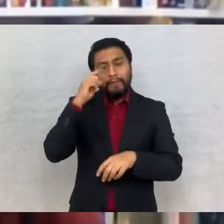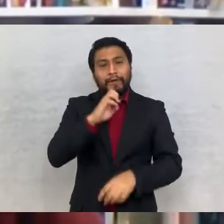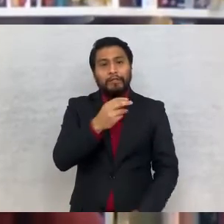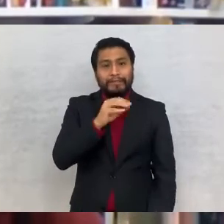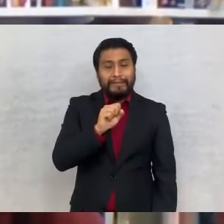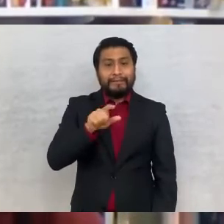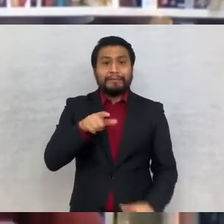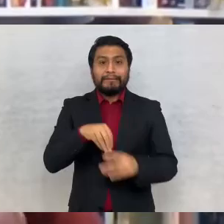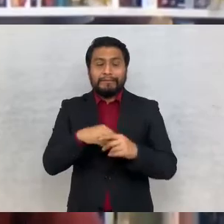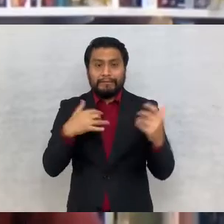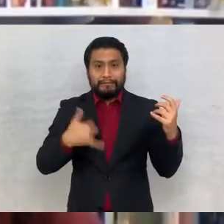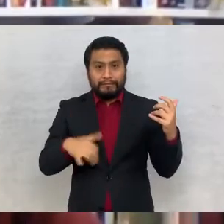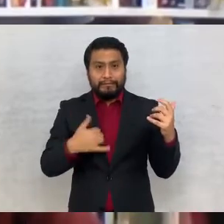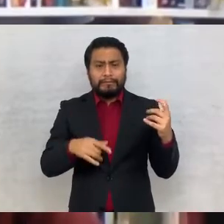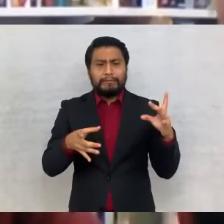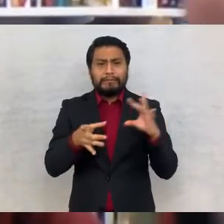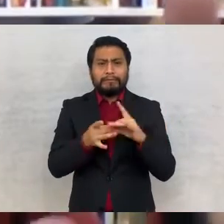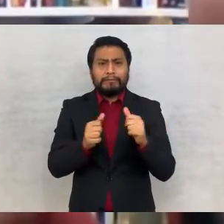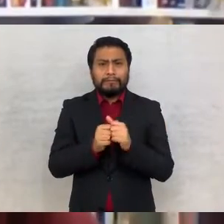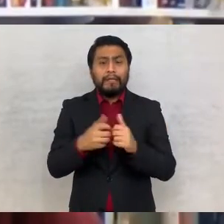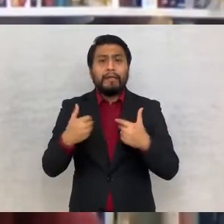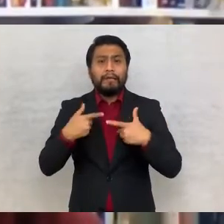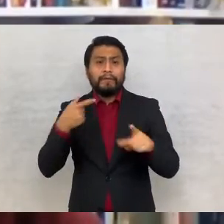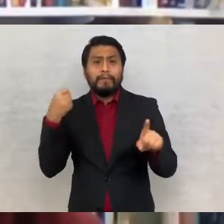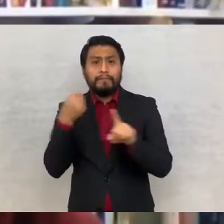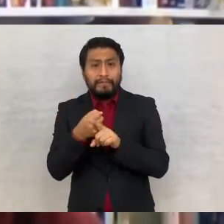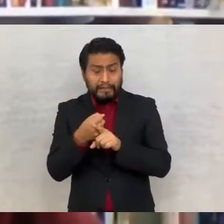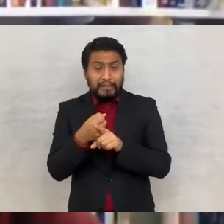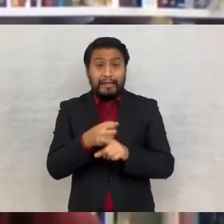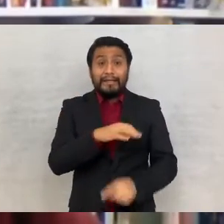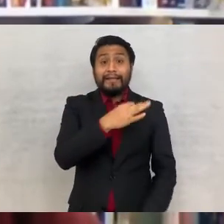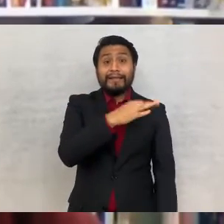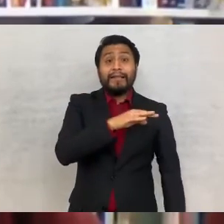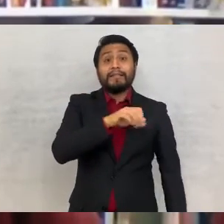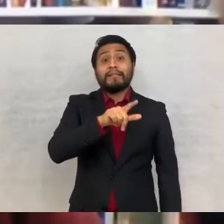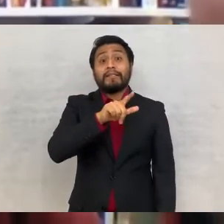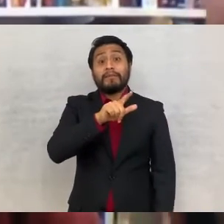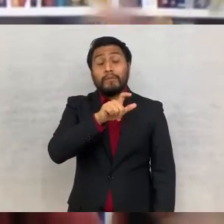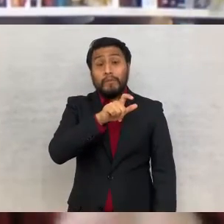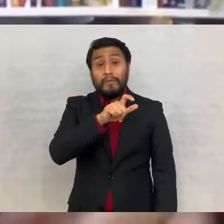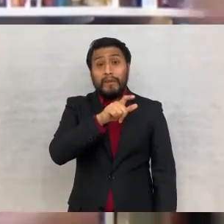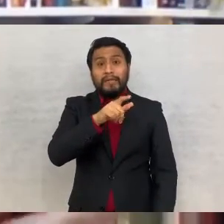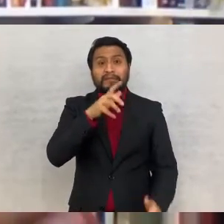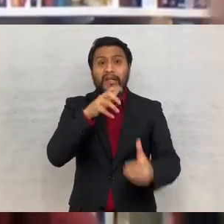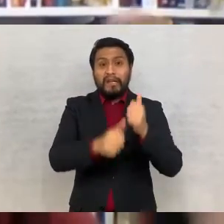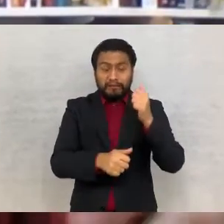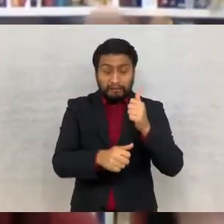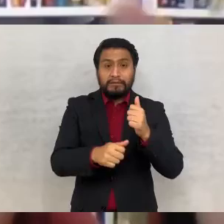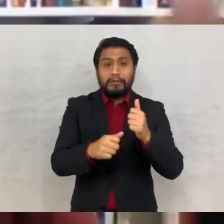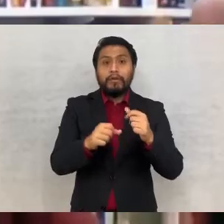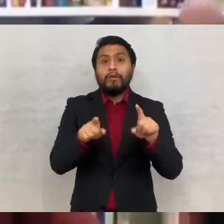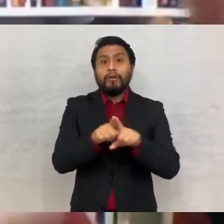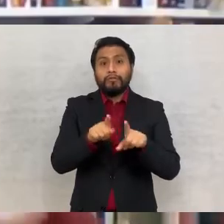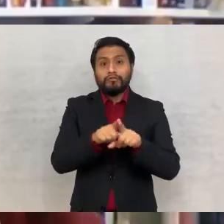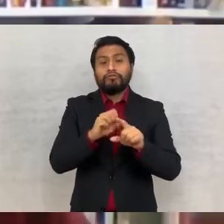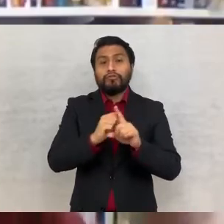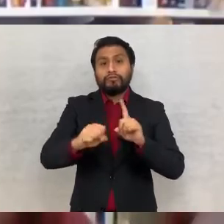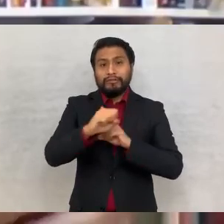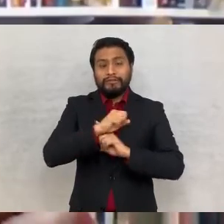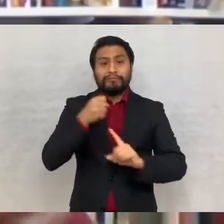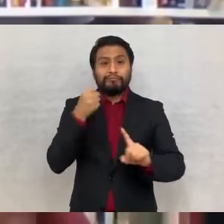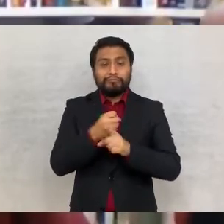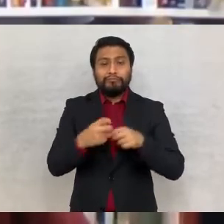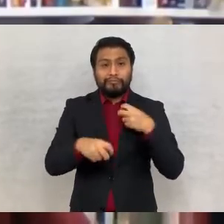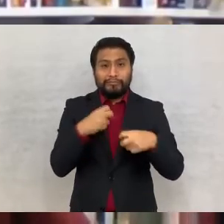Italy became the example to follow, and within the framework of the ties established with fascism, Nicolás Pende arrived in Argentina as part of a